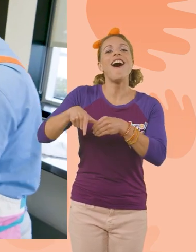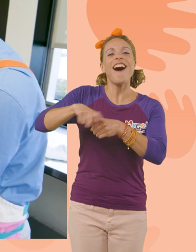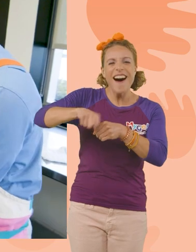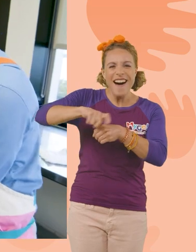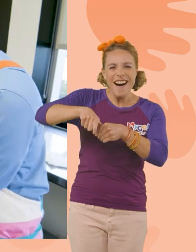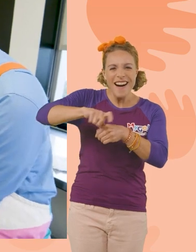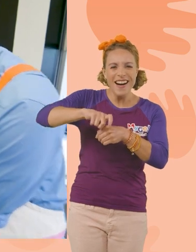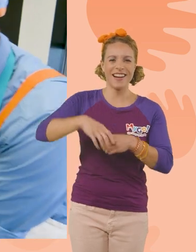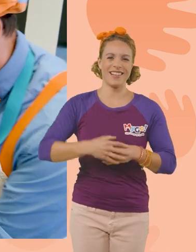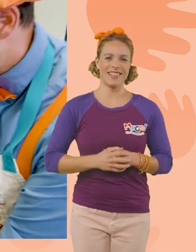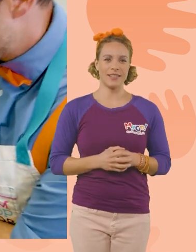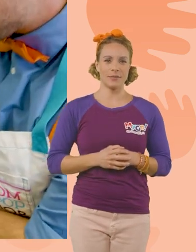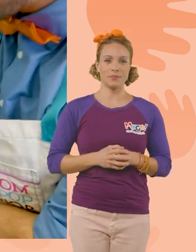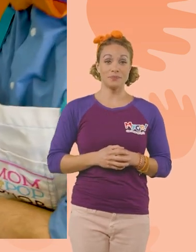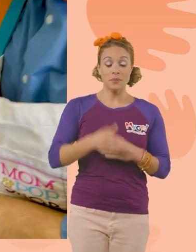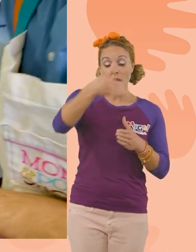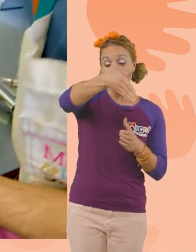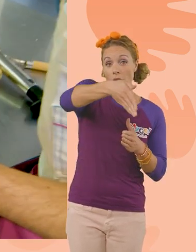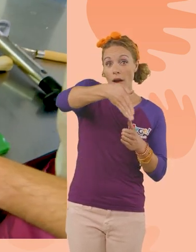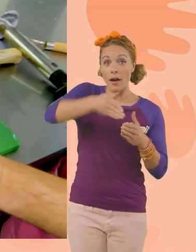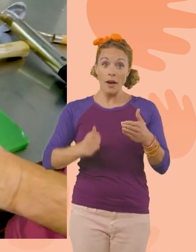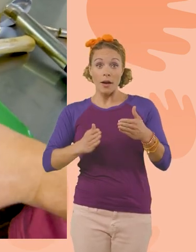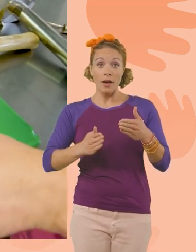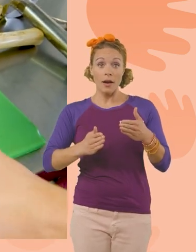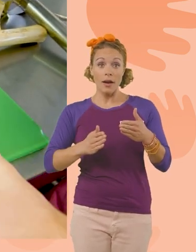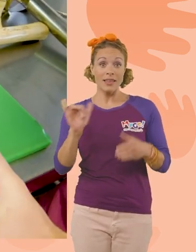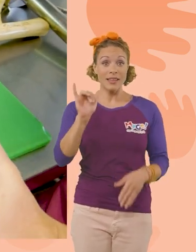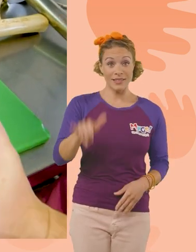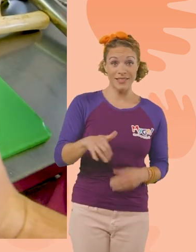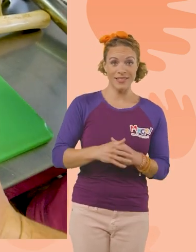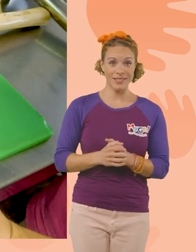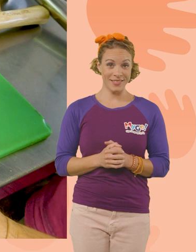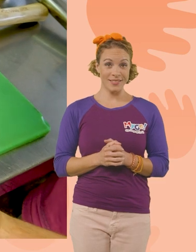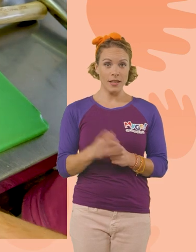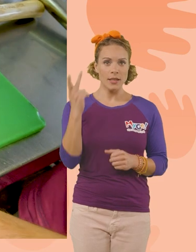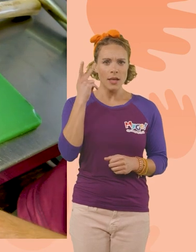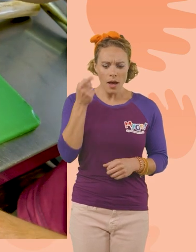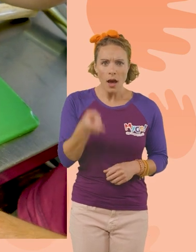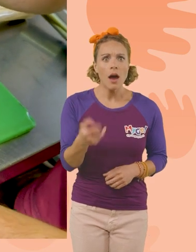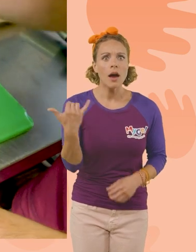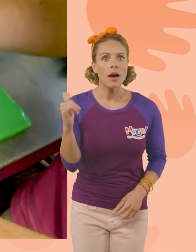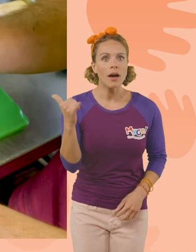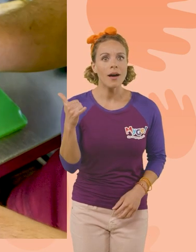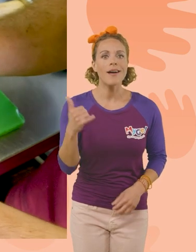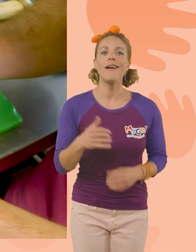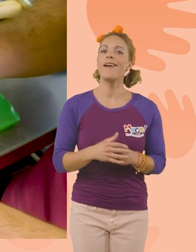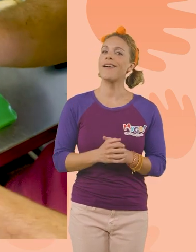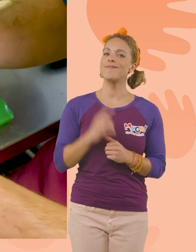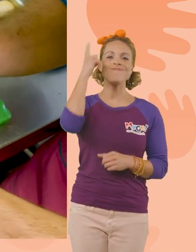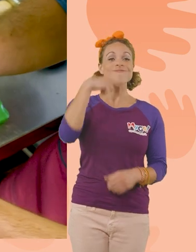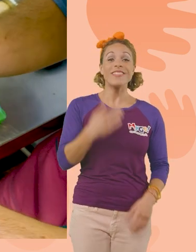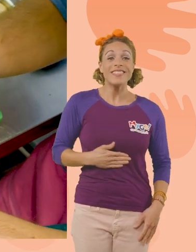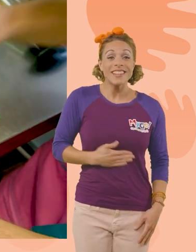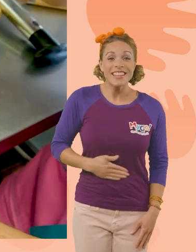pineapple. We cut the pineapple just like that. And see that yellow? That looks